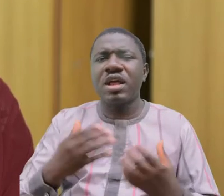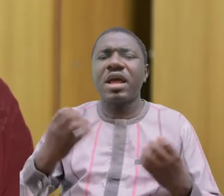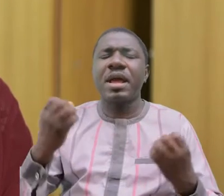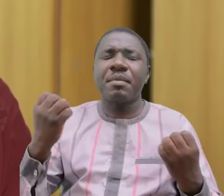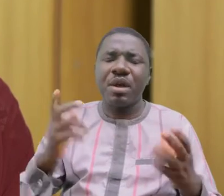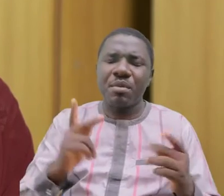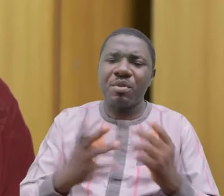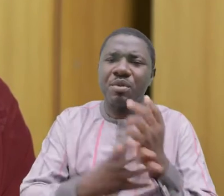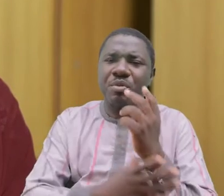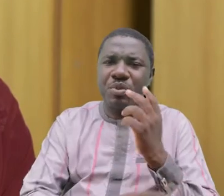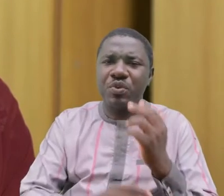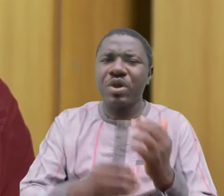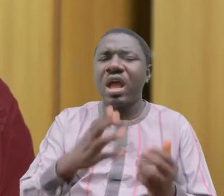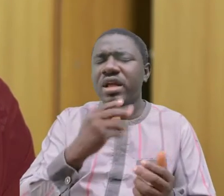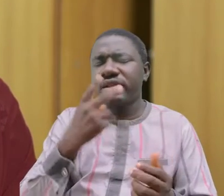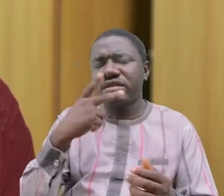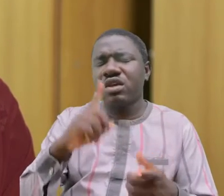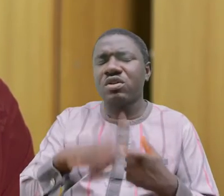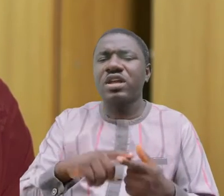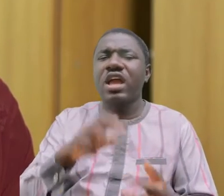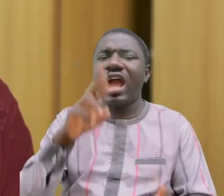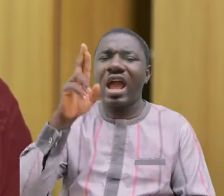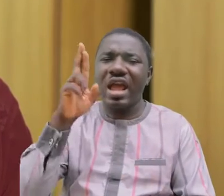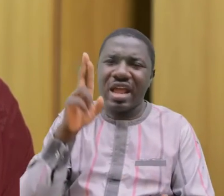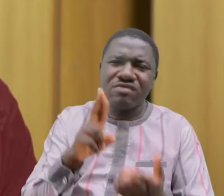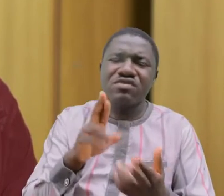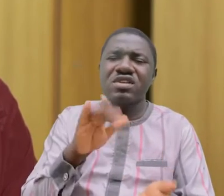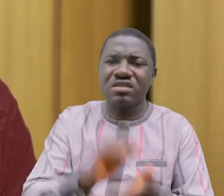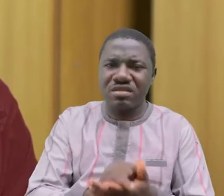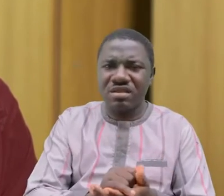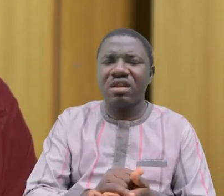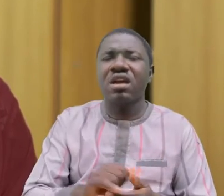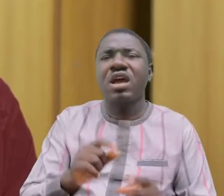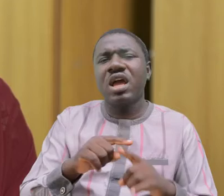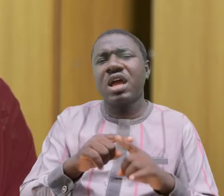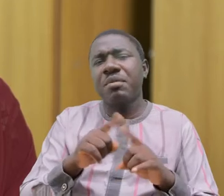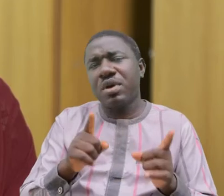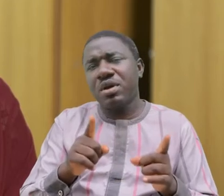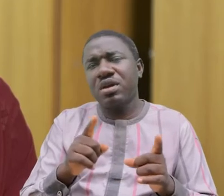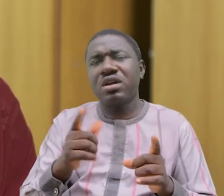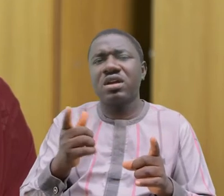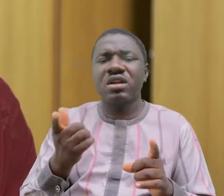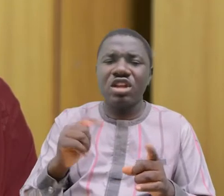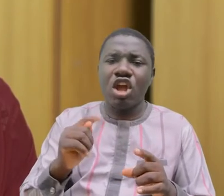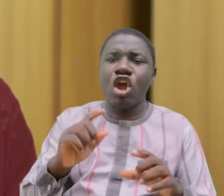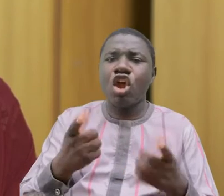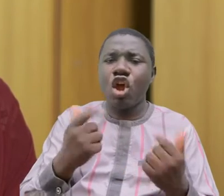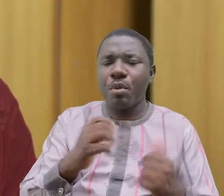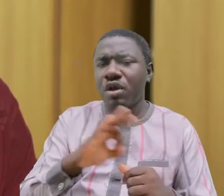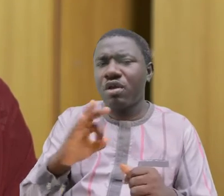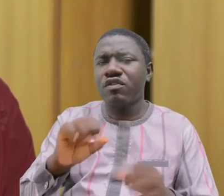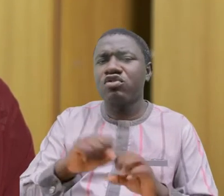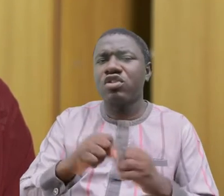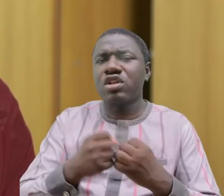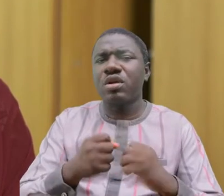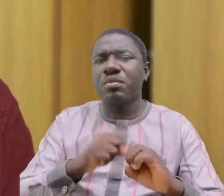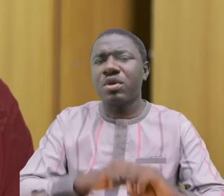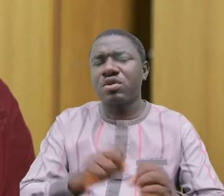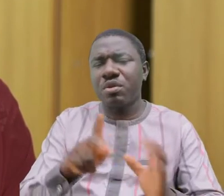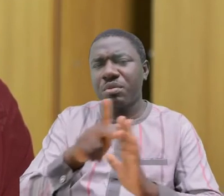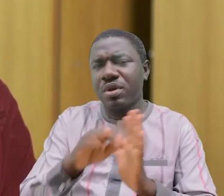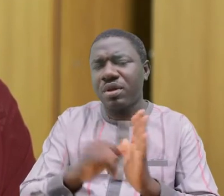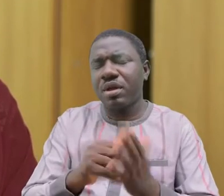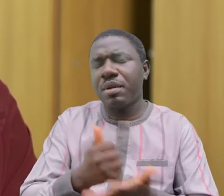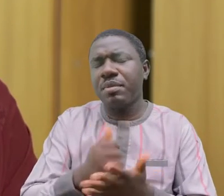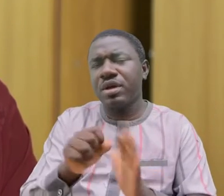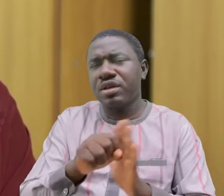and alleviate people that are living in poverty or are vulnerable in the state. But the coming of the social protection policy will